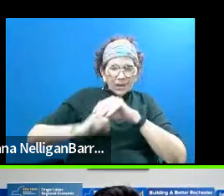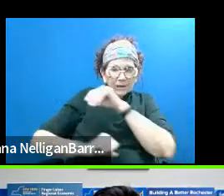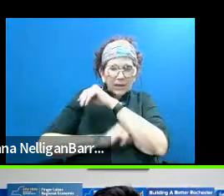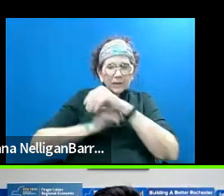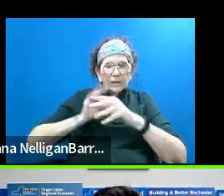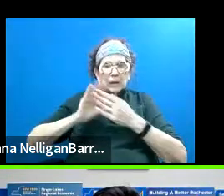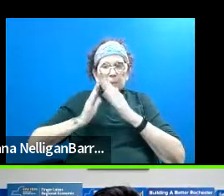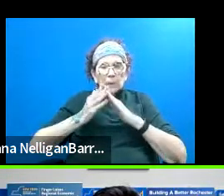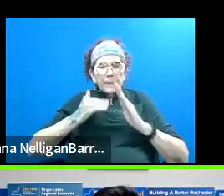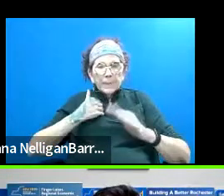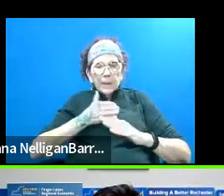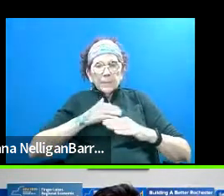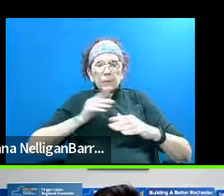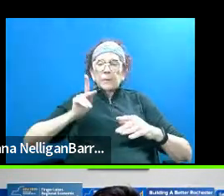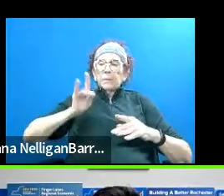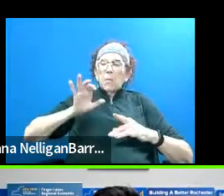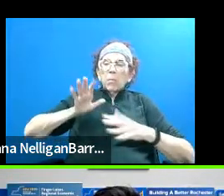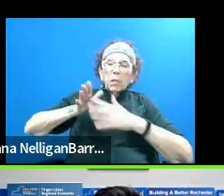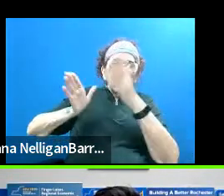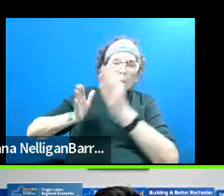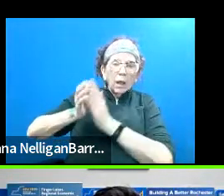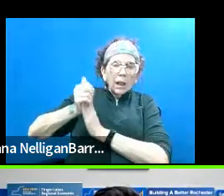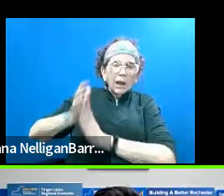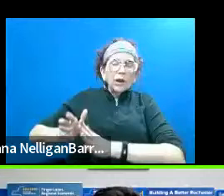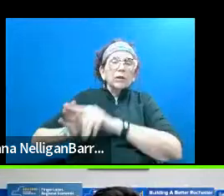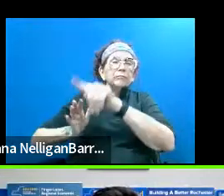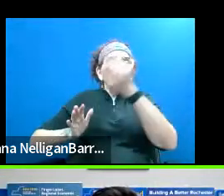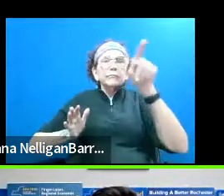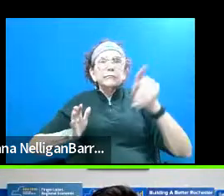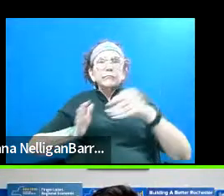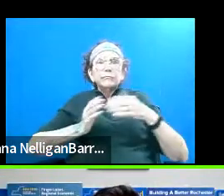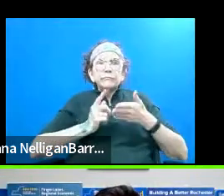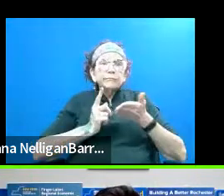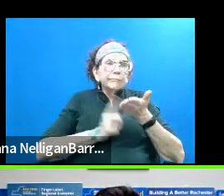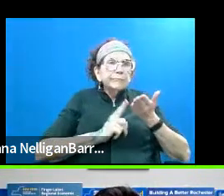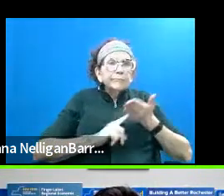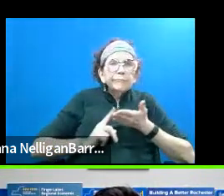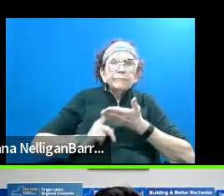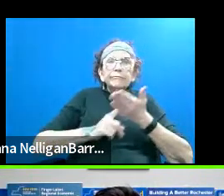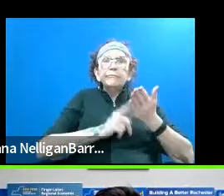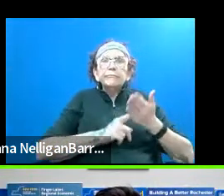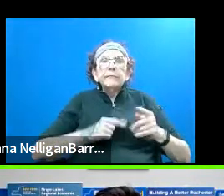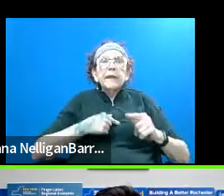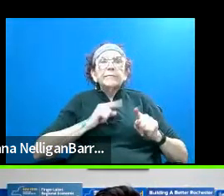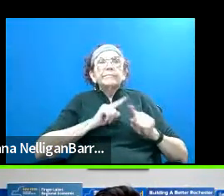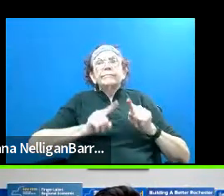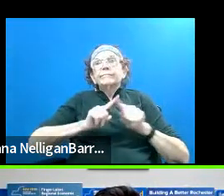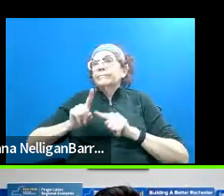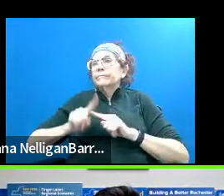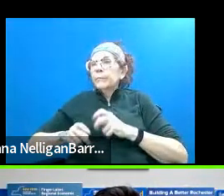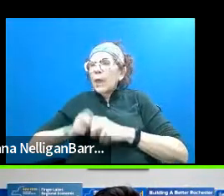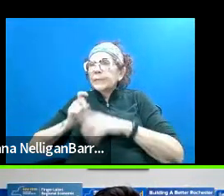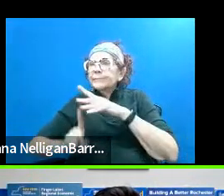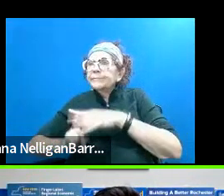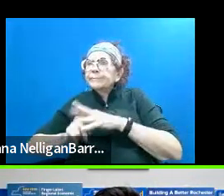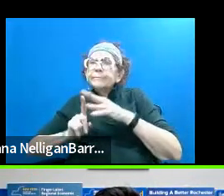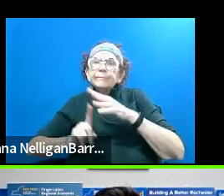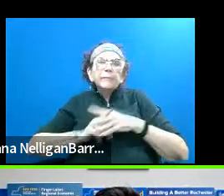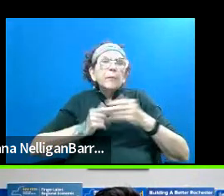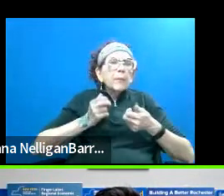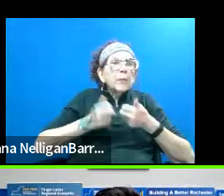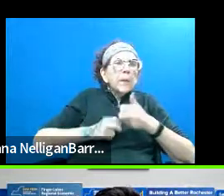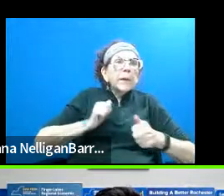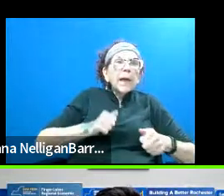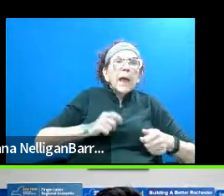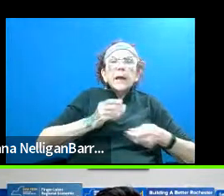regular basis to address any number of issues that impact downtown, which we all work on in different ways, but always don't come together to